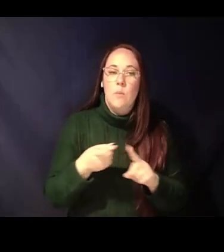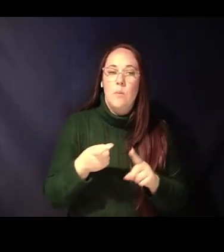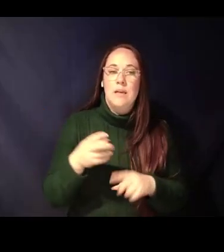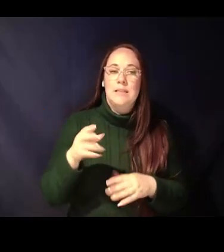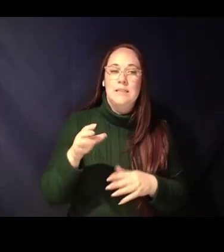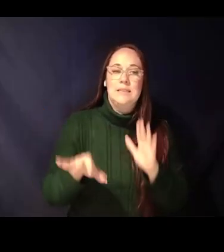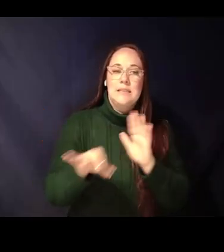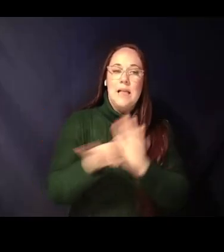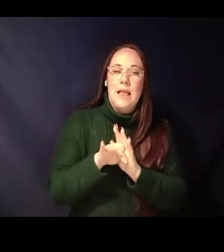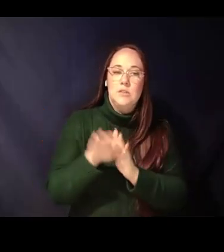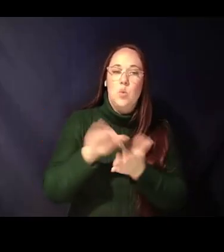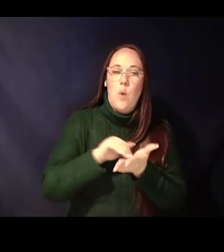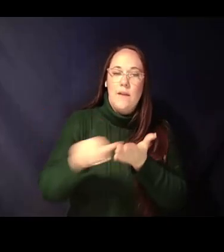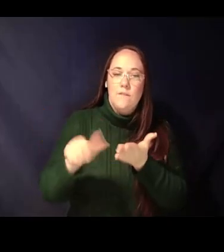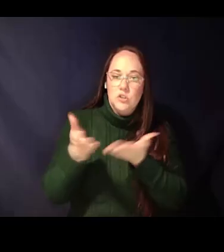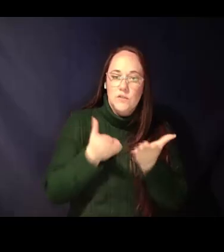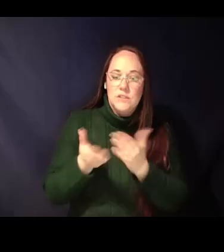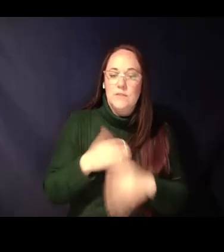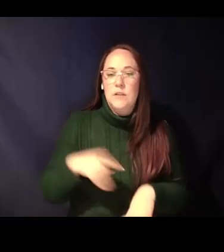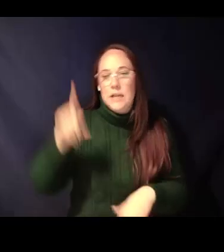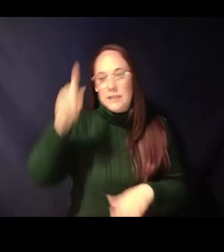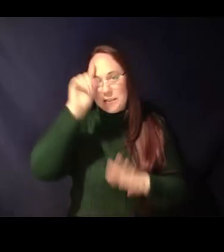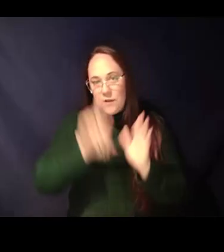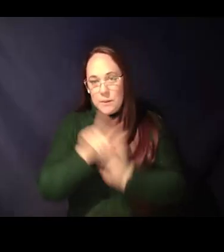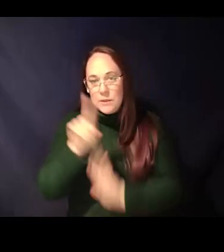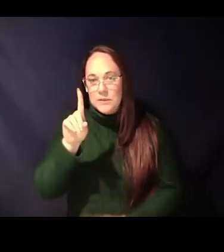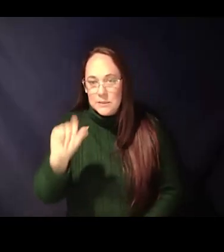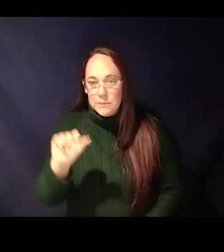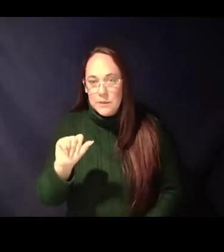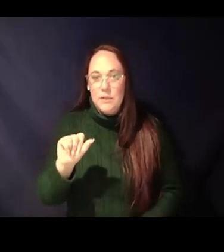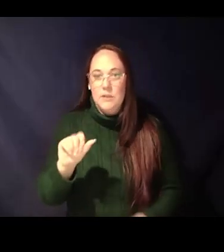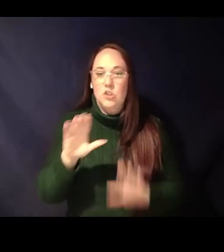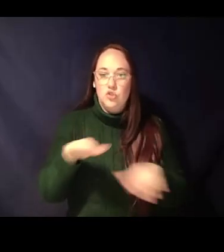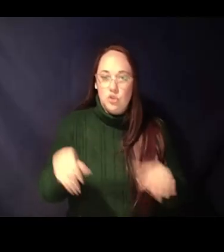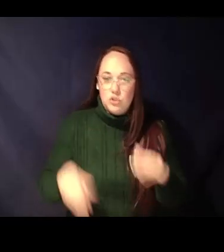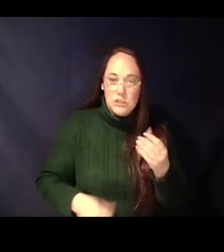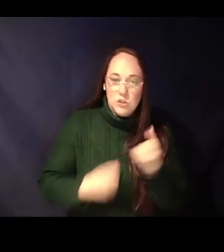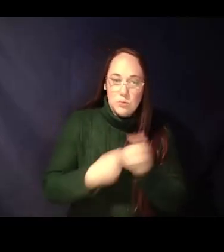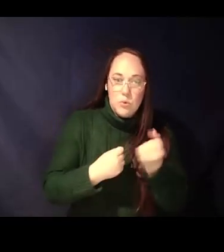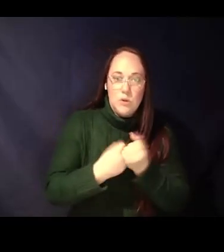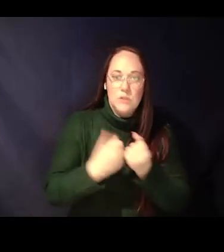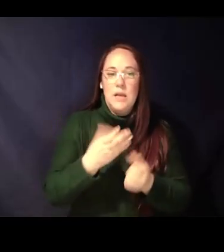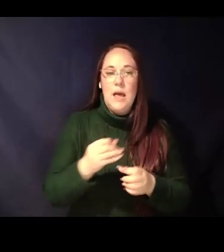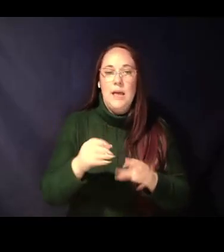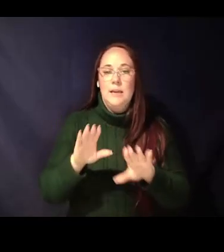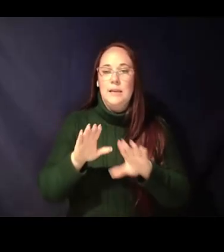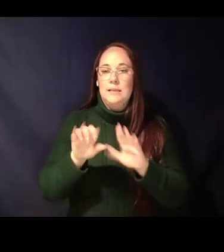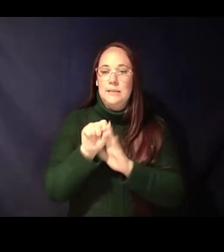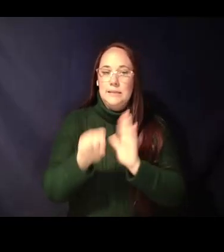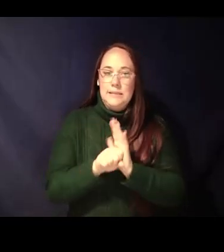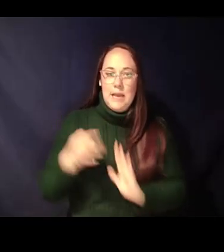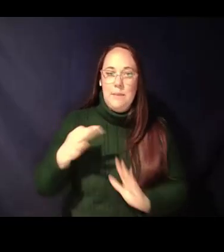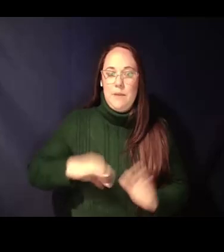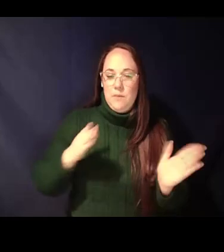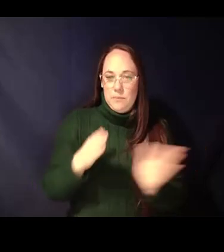services, developmental disabilities, children's extensive supports, and state benefit plans, long-term home